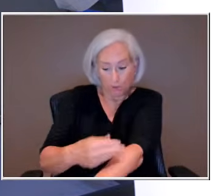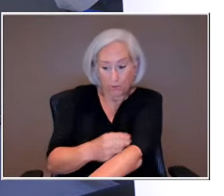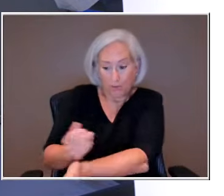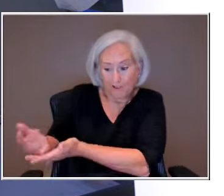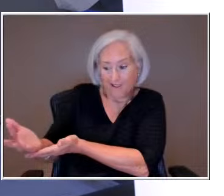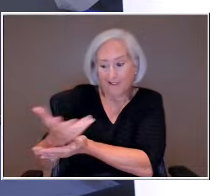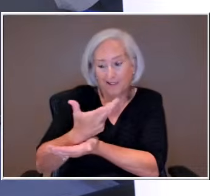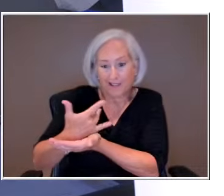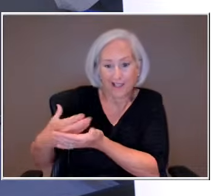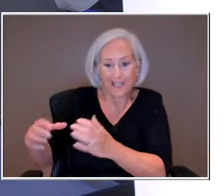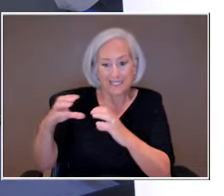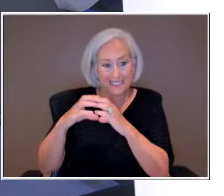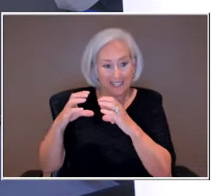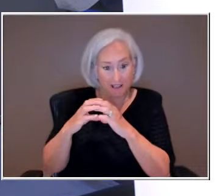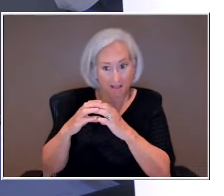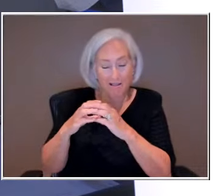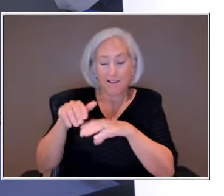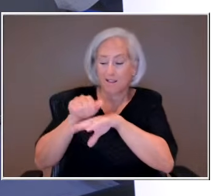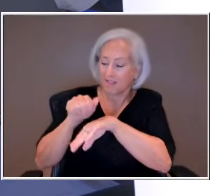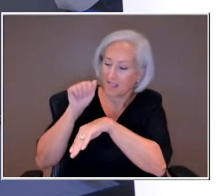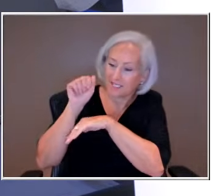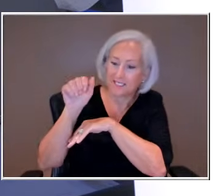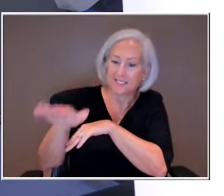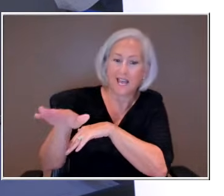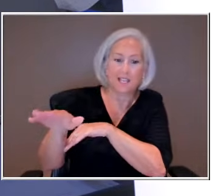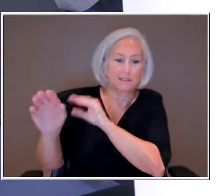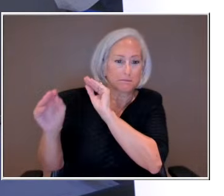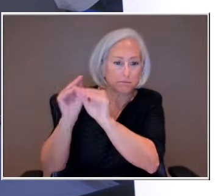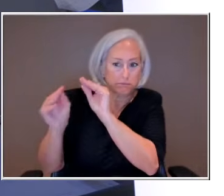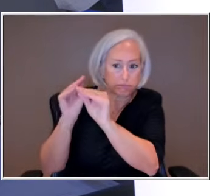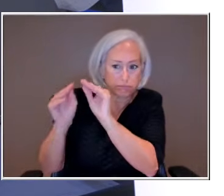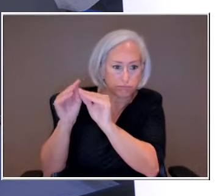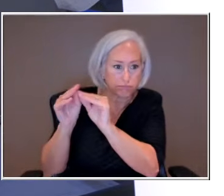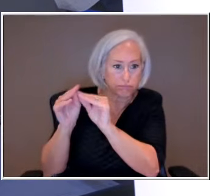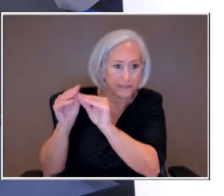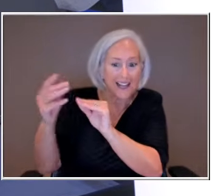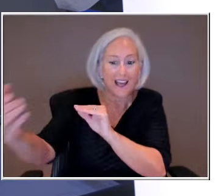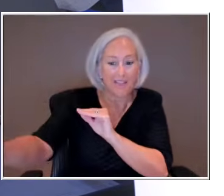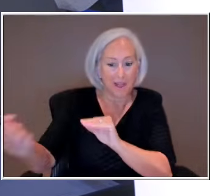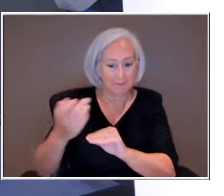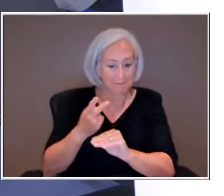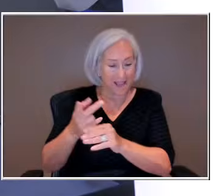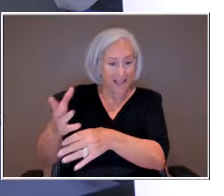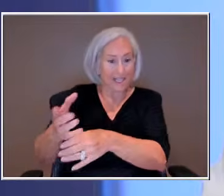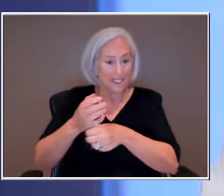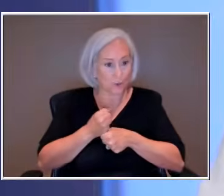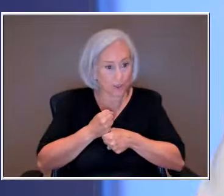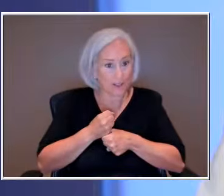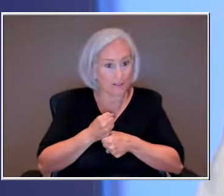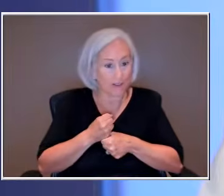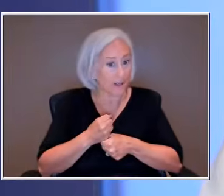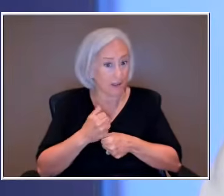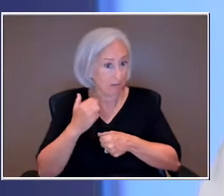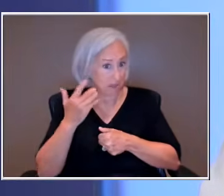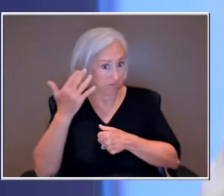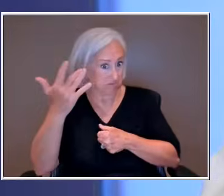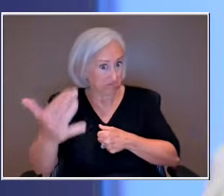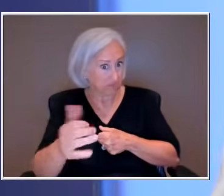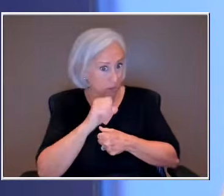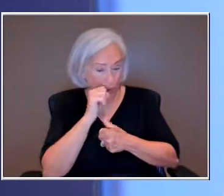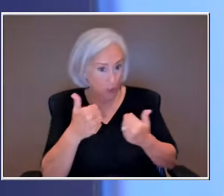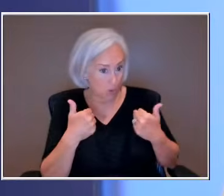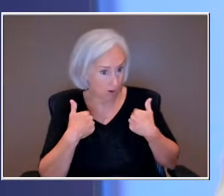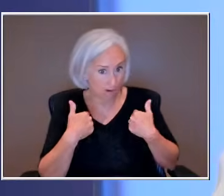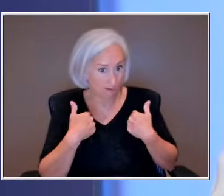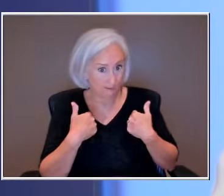send them away to be re-engineered, but soon that will no longer be the case, right? Absolutely, and we have to understand, like, there's a lot of reason for that. A lot